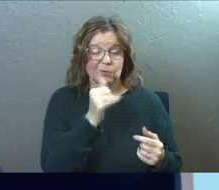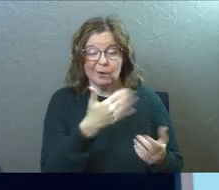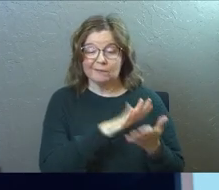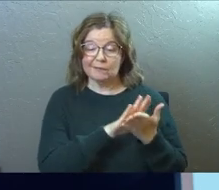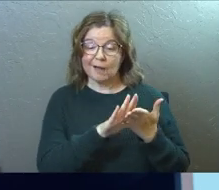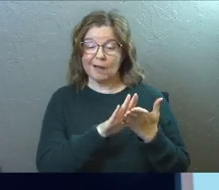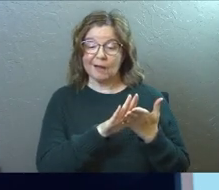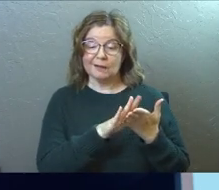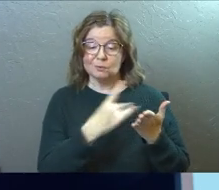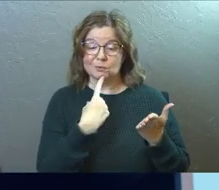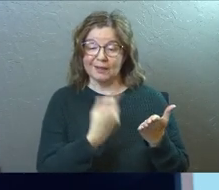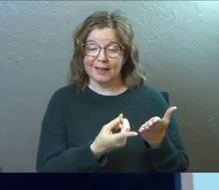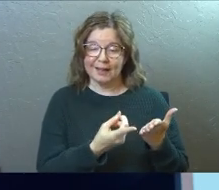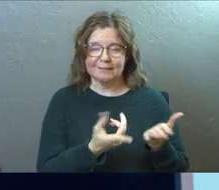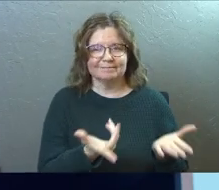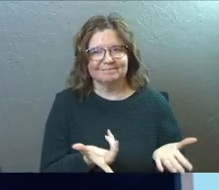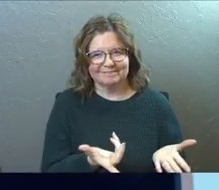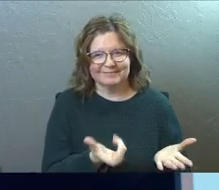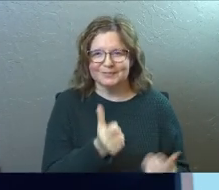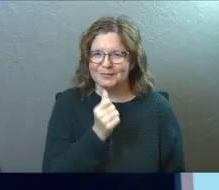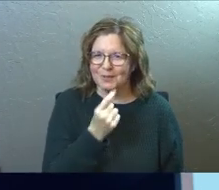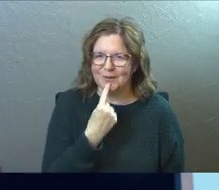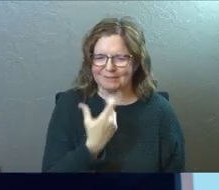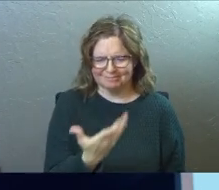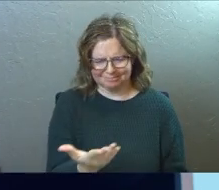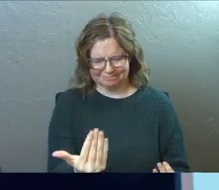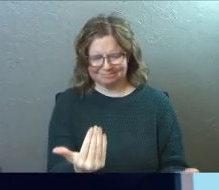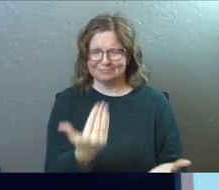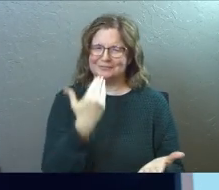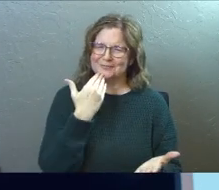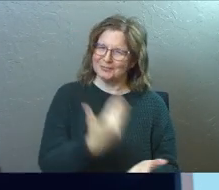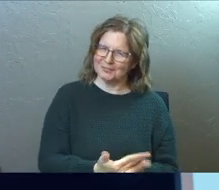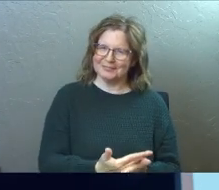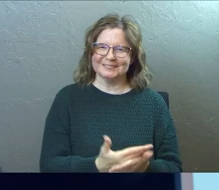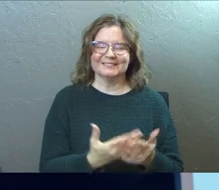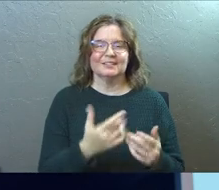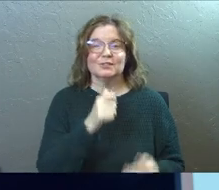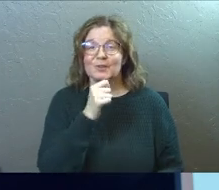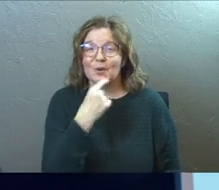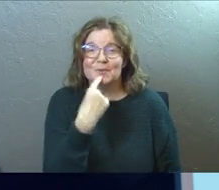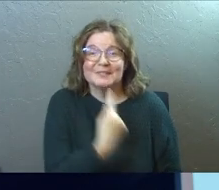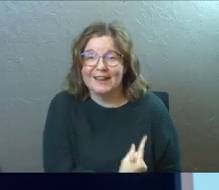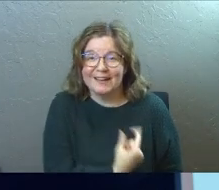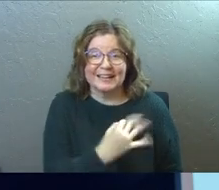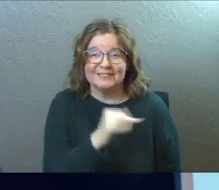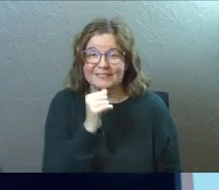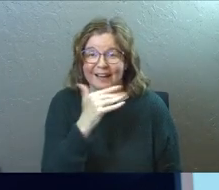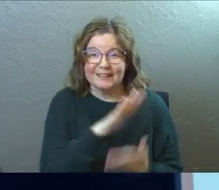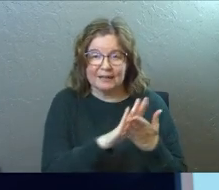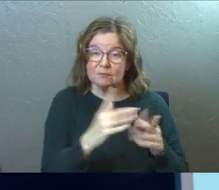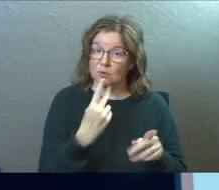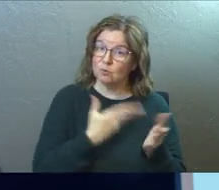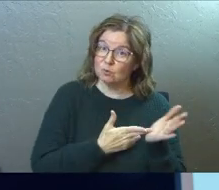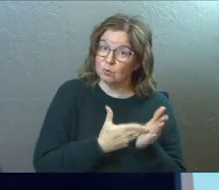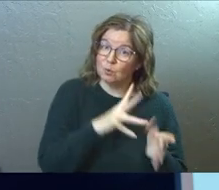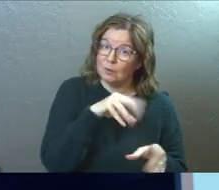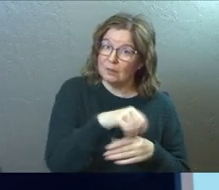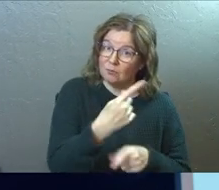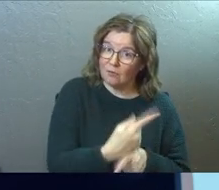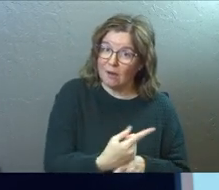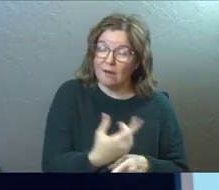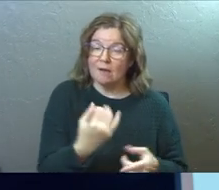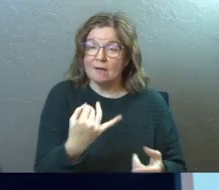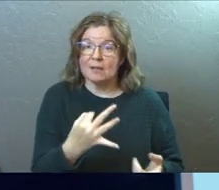say, look at you, good church people. That's good. That's good. Don't say it at all. And I mean, there's truth in there, right? If